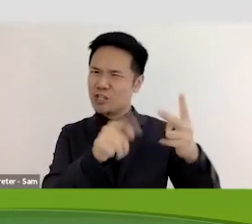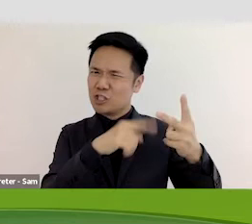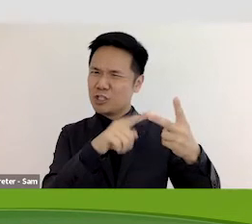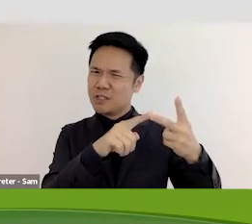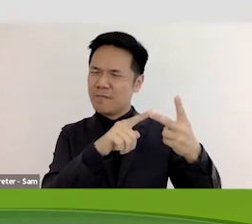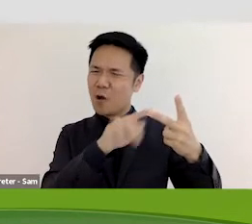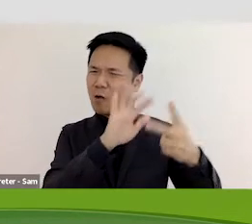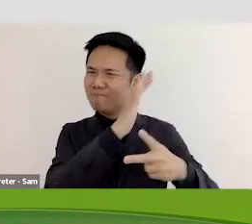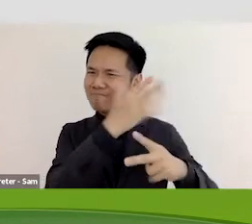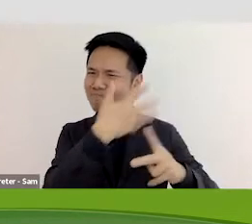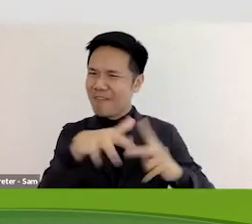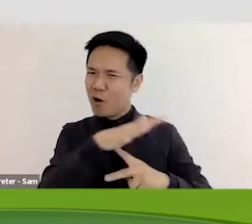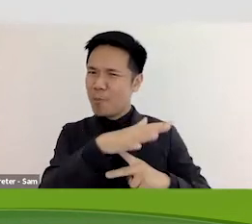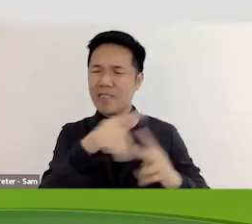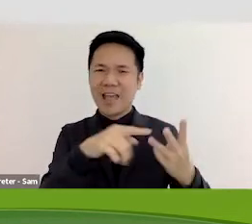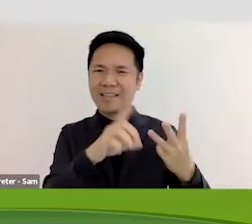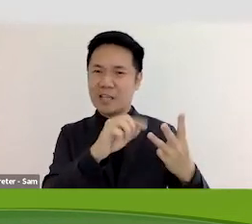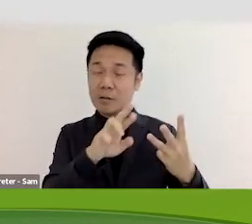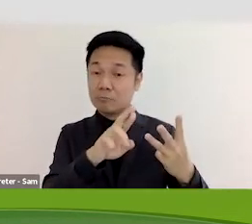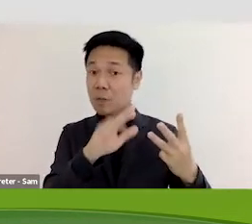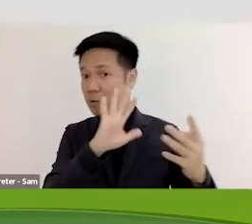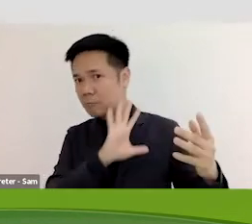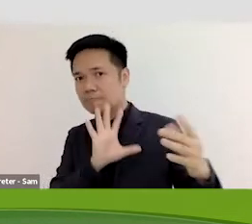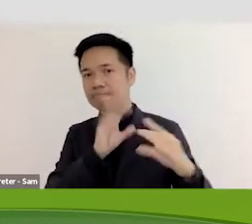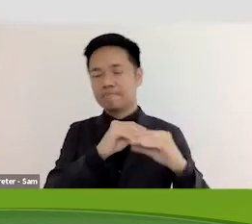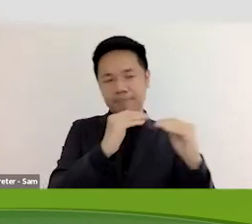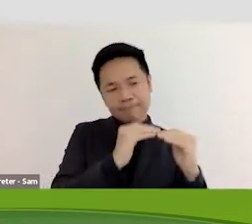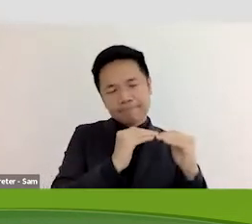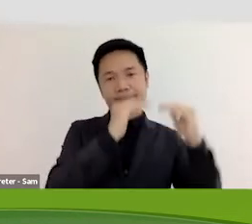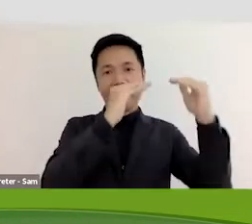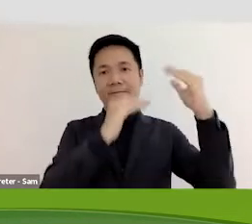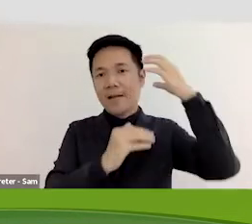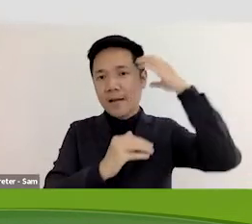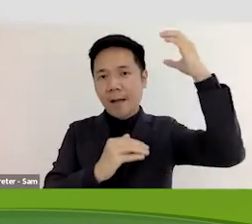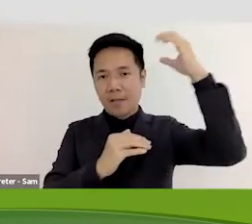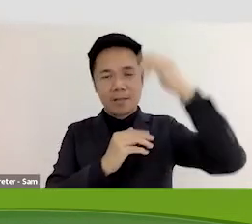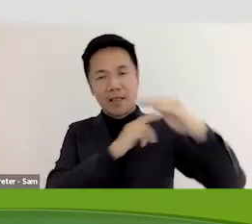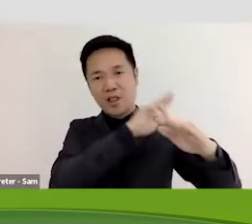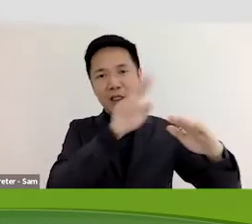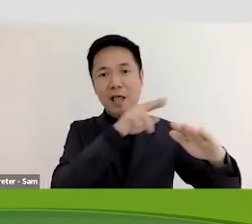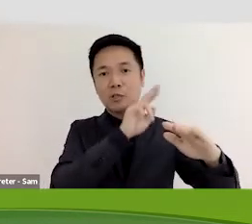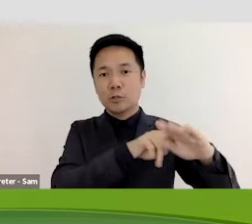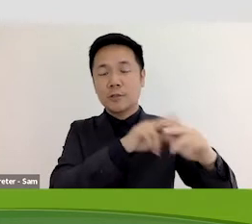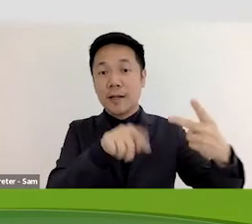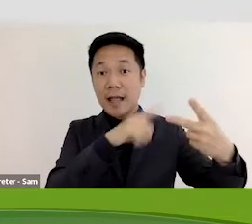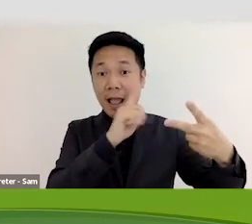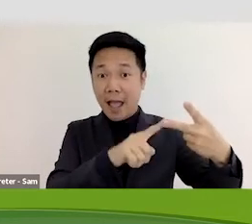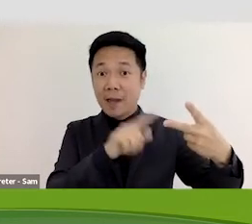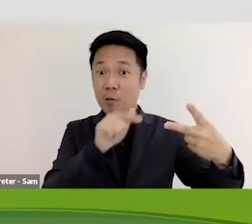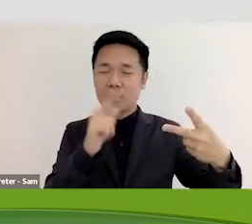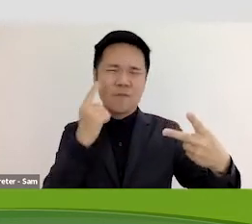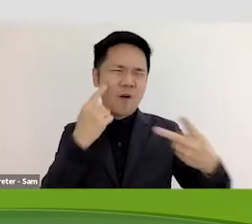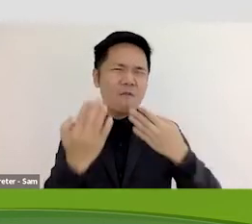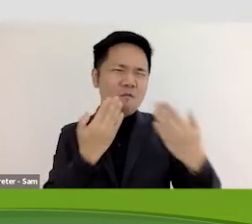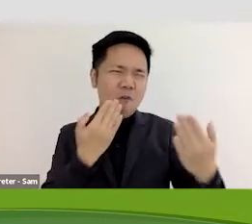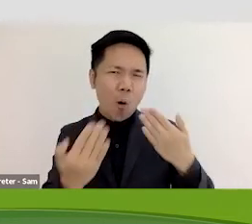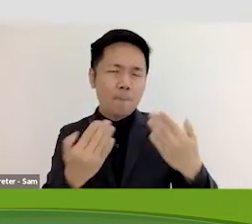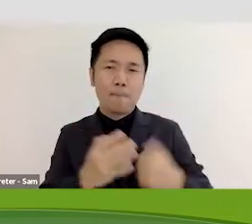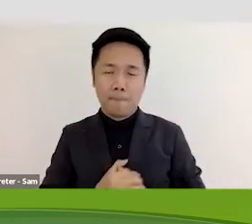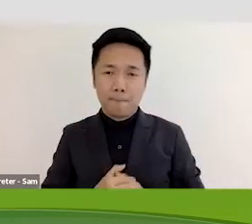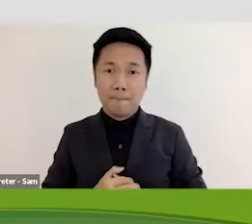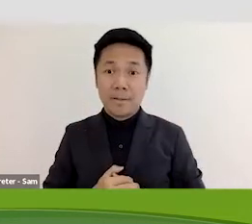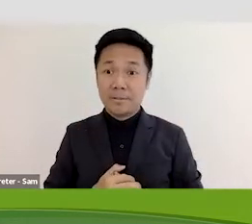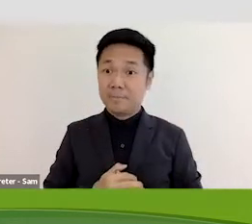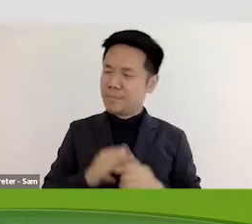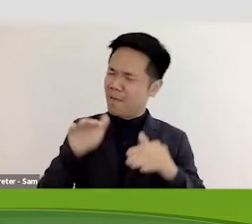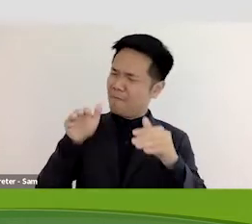governance, including in national institutions and delegations to decision-making forums, with particular